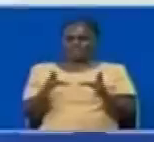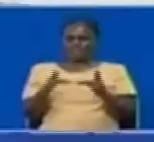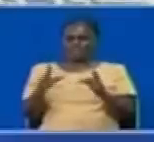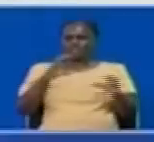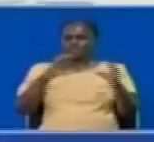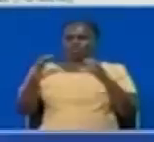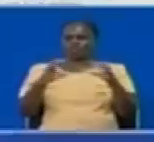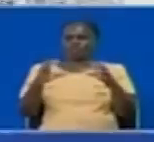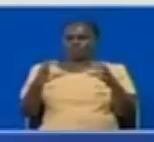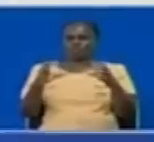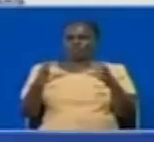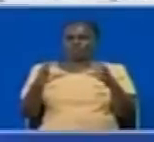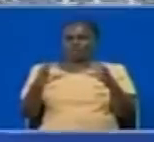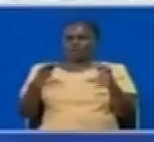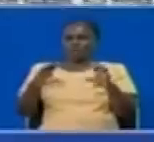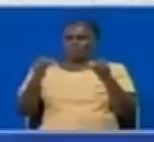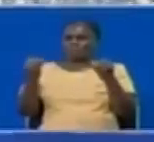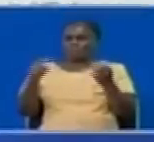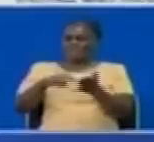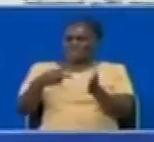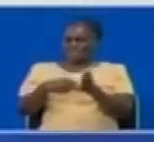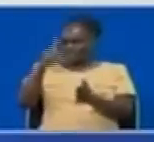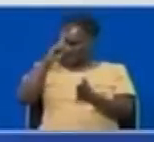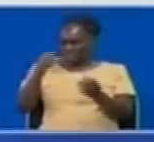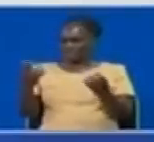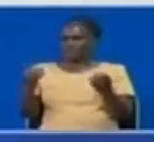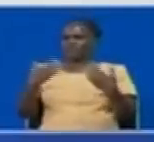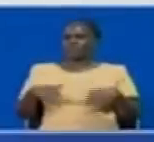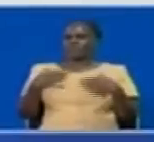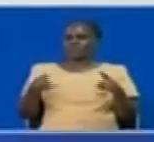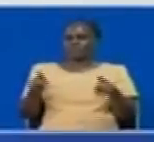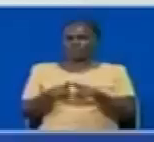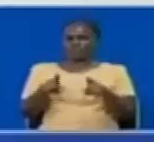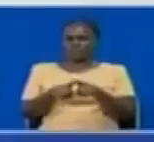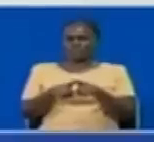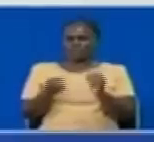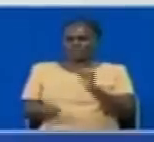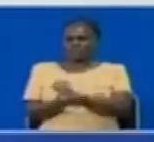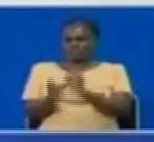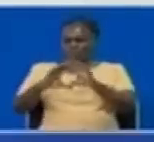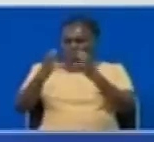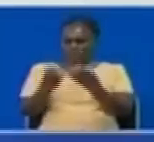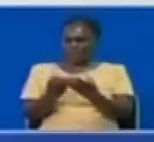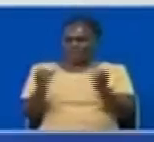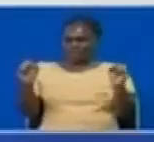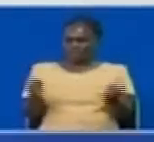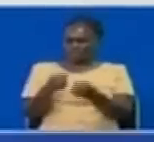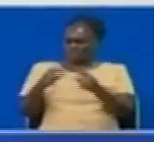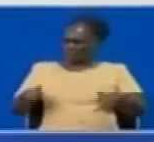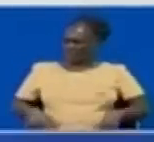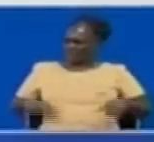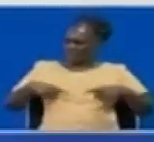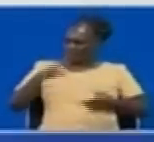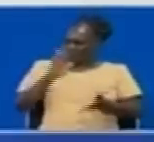that mean the world to many people today and define their worldview. For many, they cannot imagine life without the